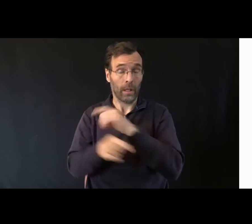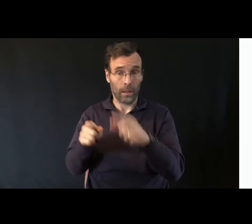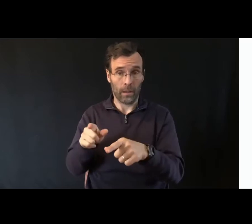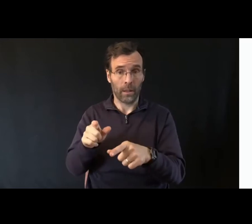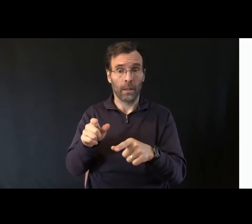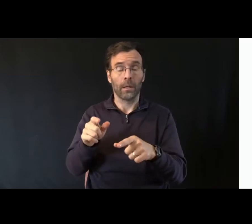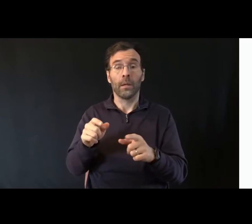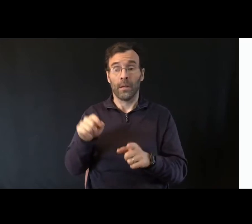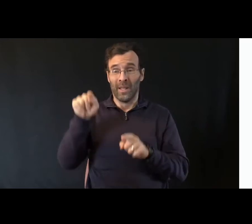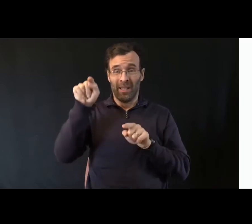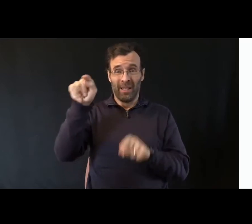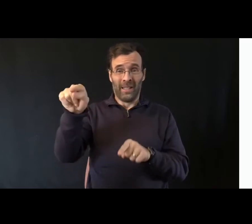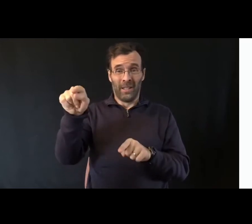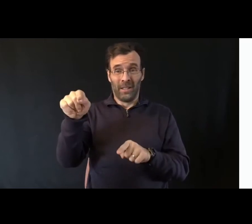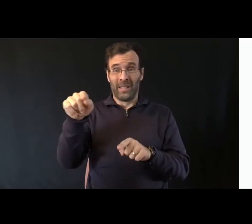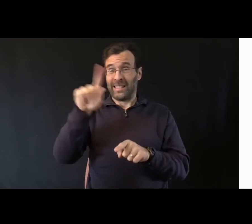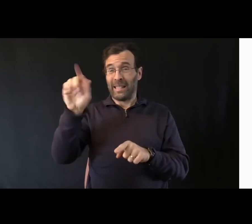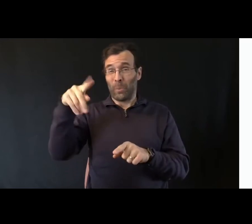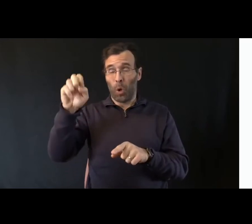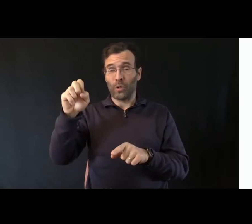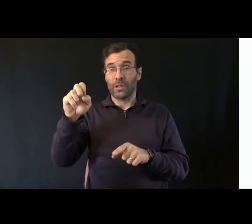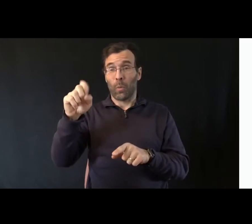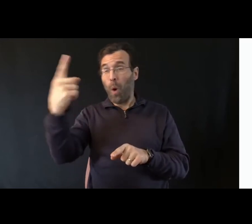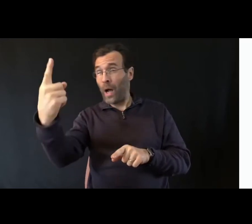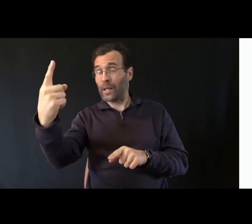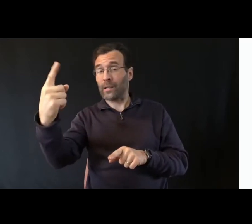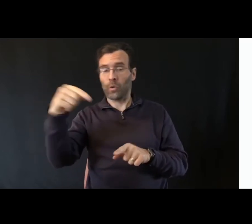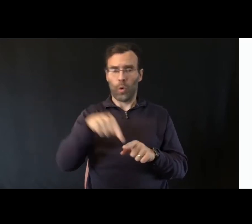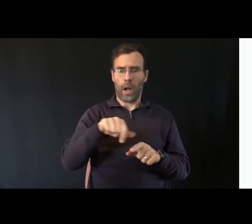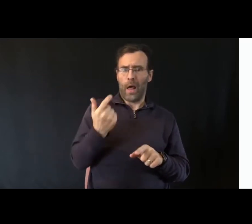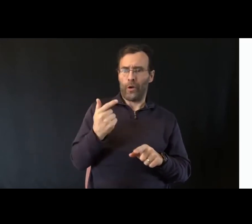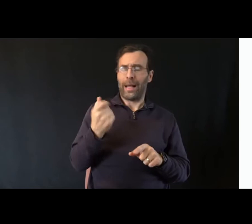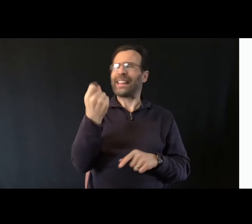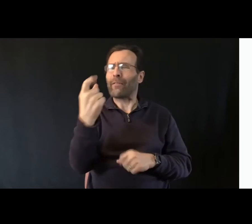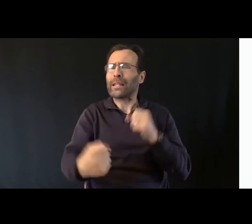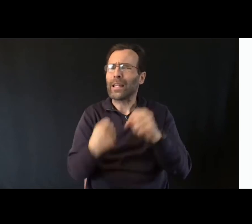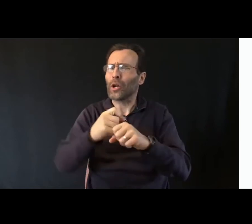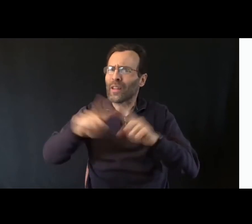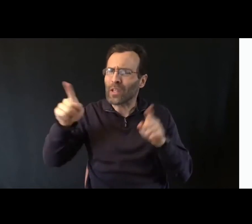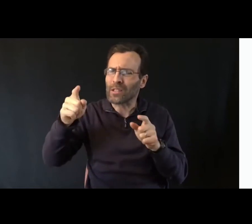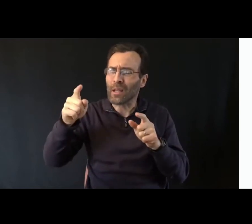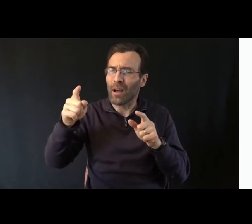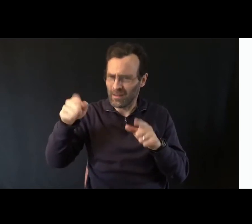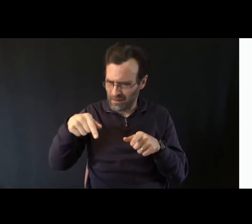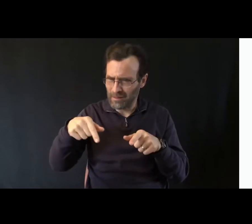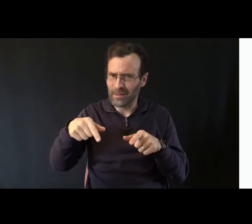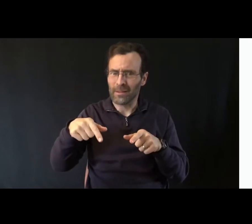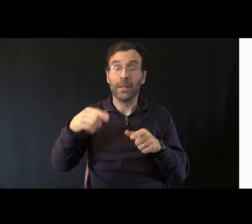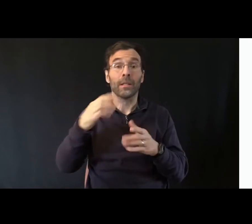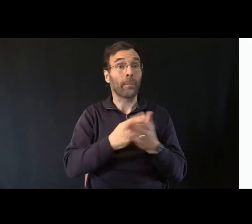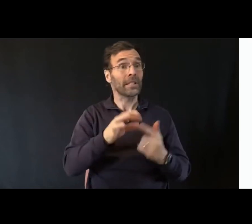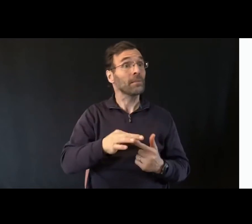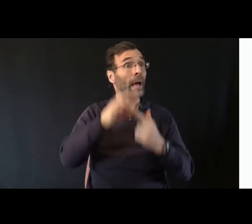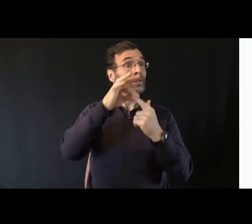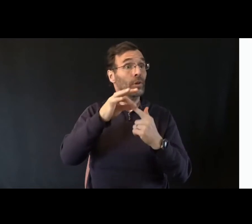life expectancy difference between zip codes. Some of the very ways that make us special and unique may also challenge our quality of